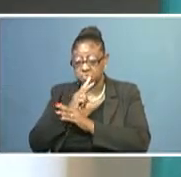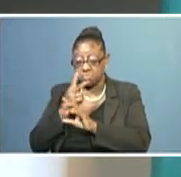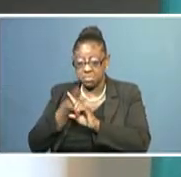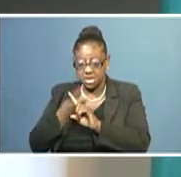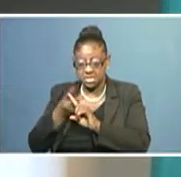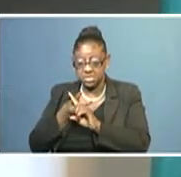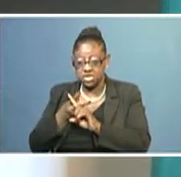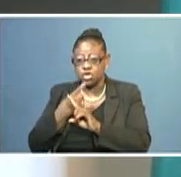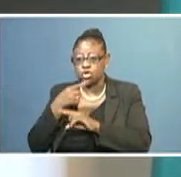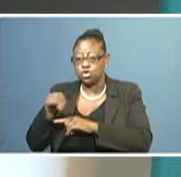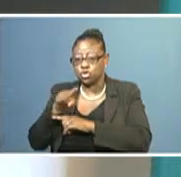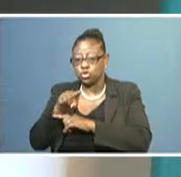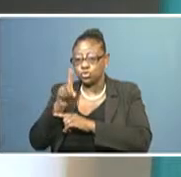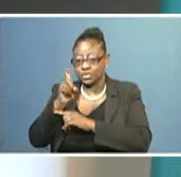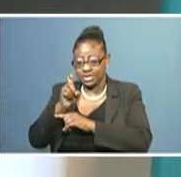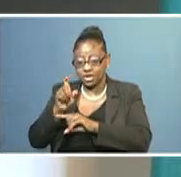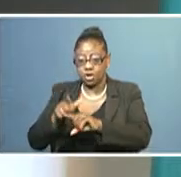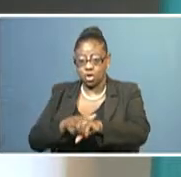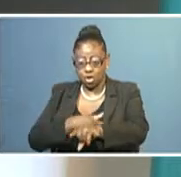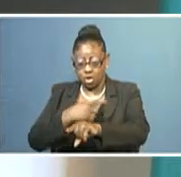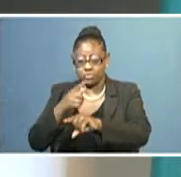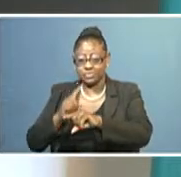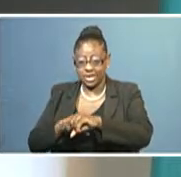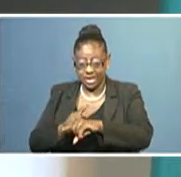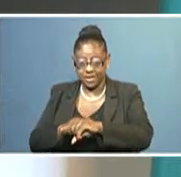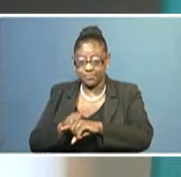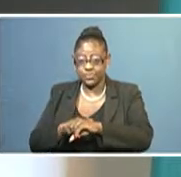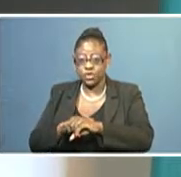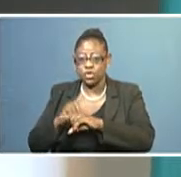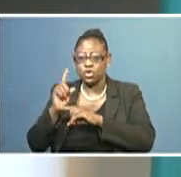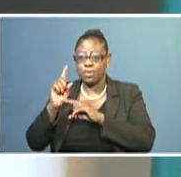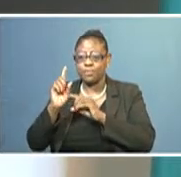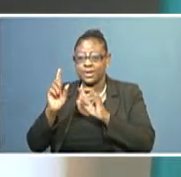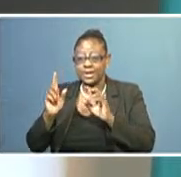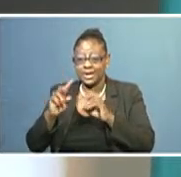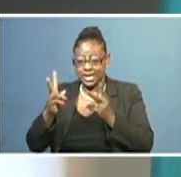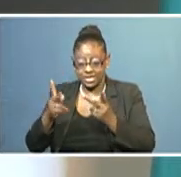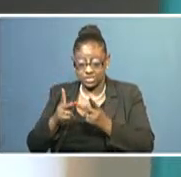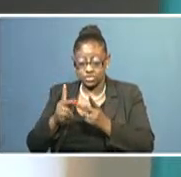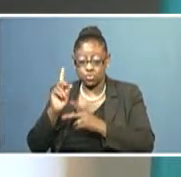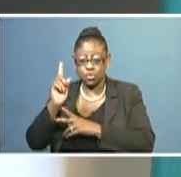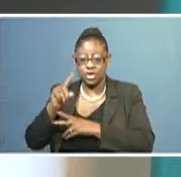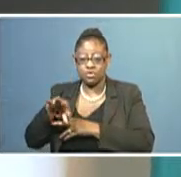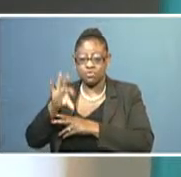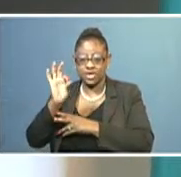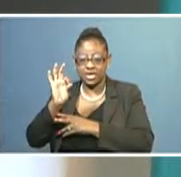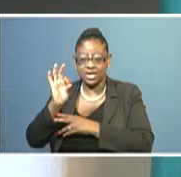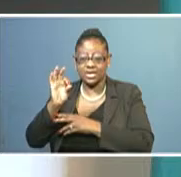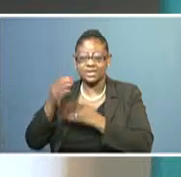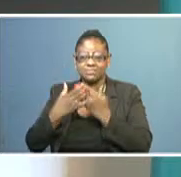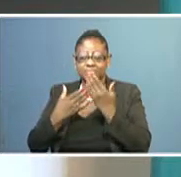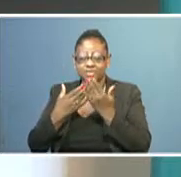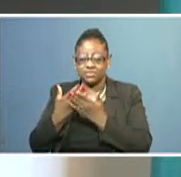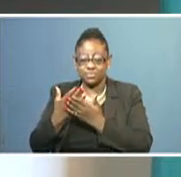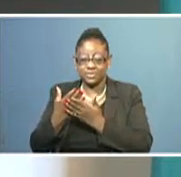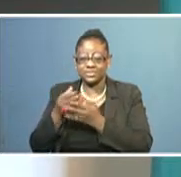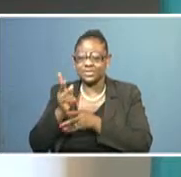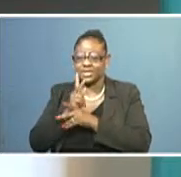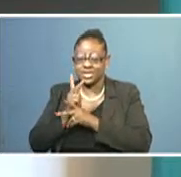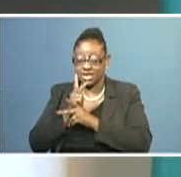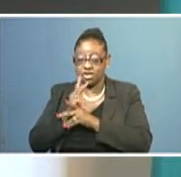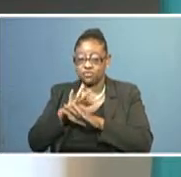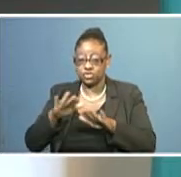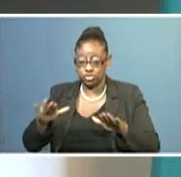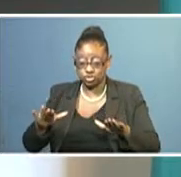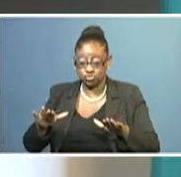need a longer period of time. You need somewhere where you can stay and be comfortable, take care of your children, ensure